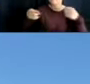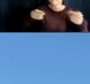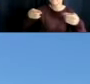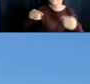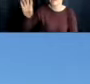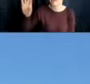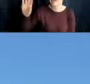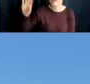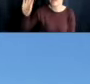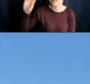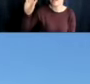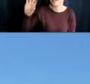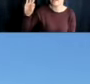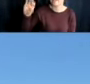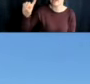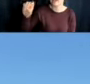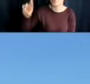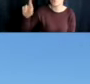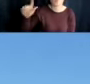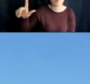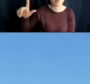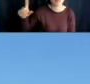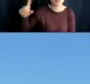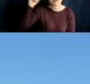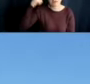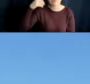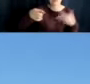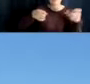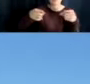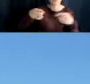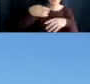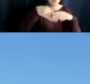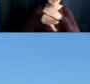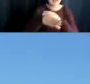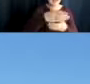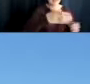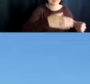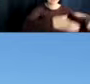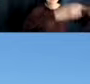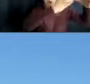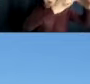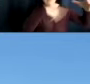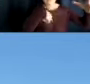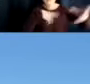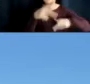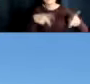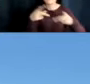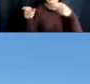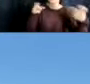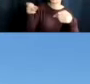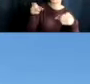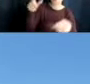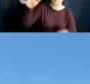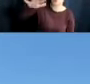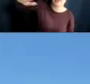So inside that tower, there are air traffic control workers who control the airspace all around the Eugene Airport.